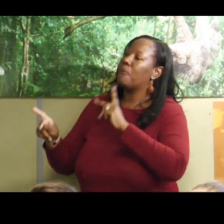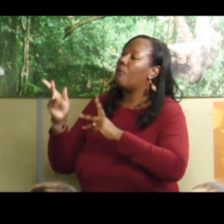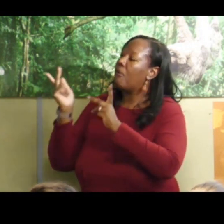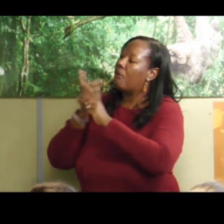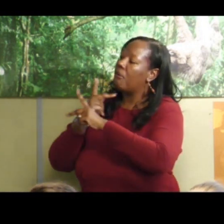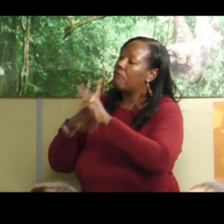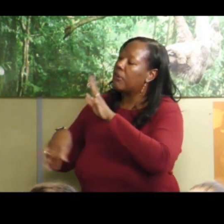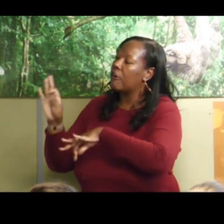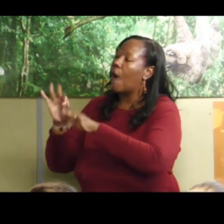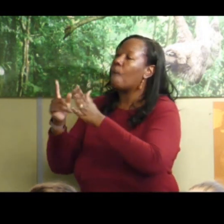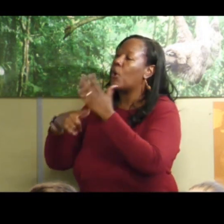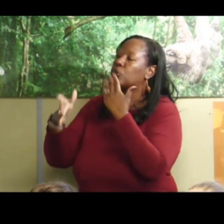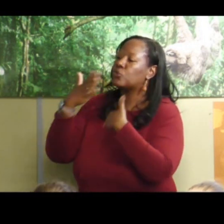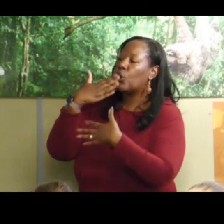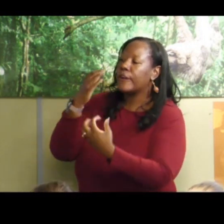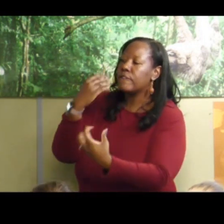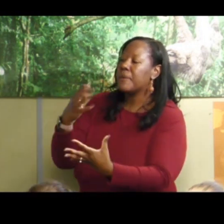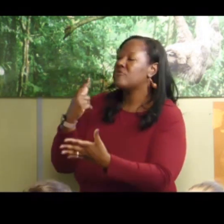out?